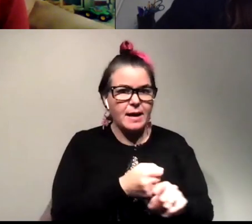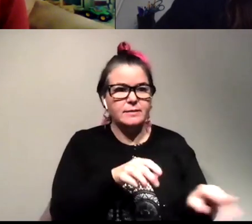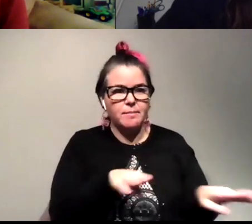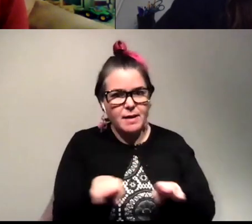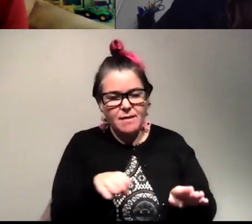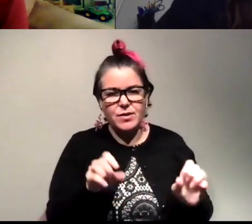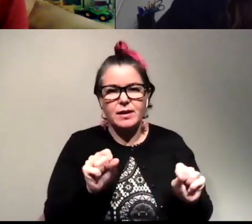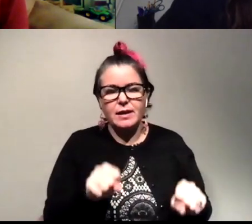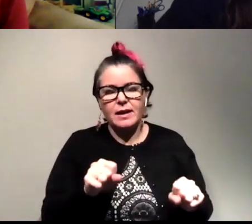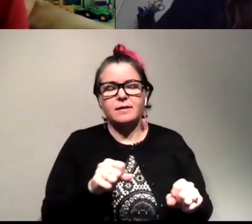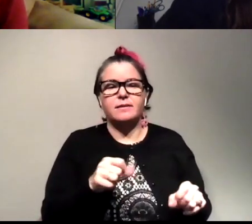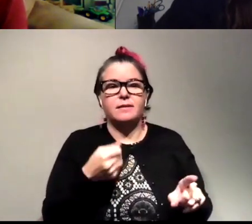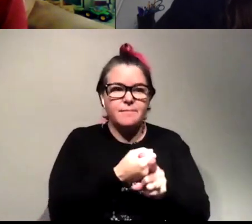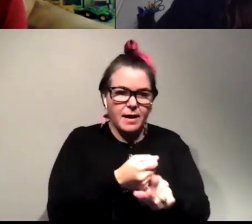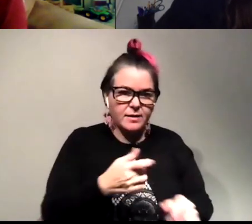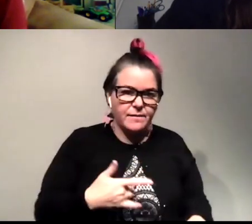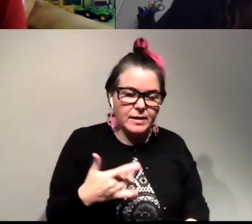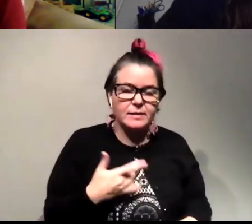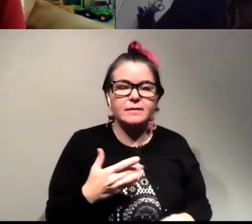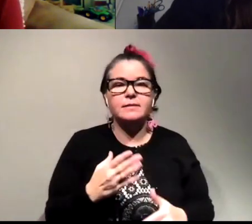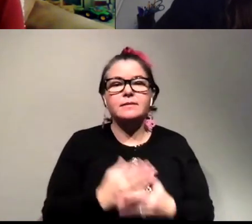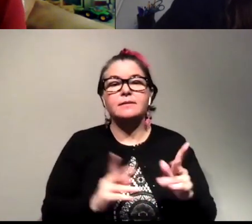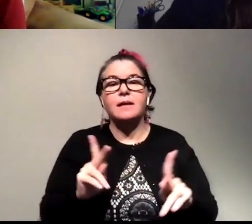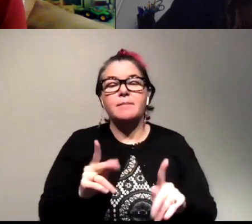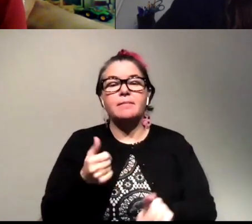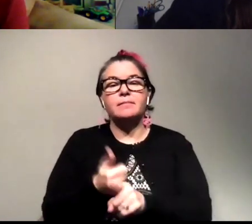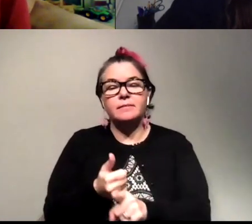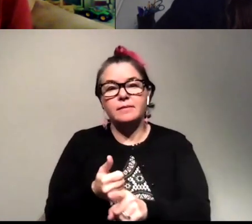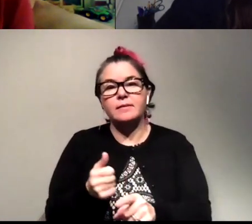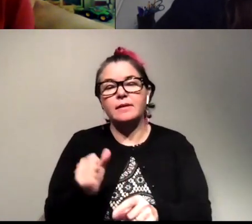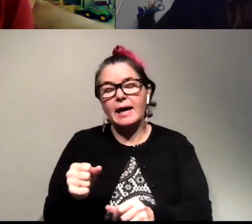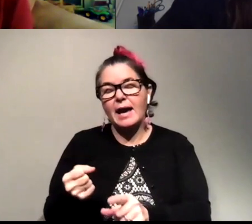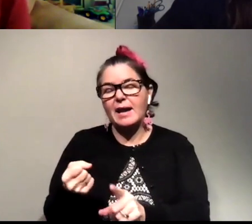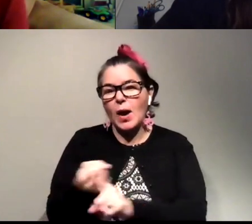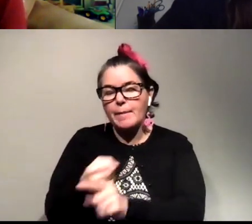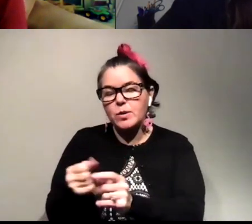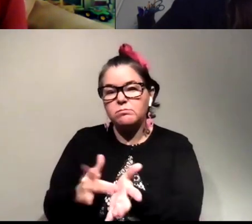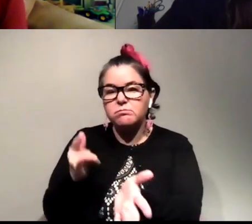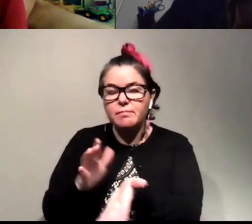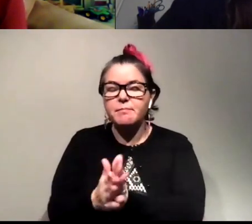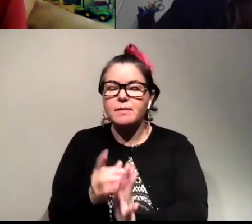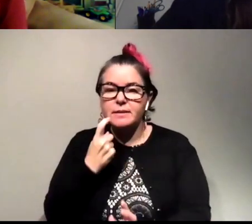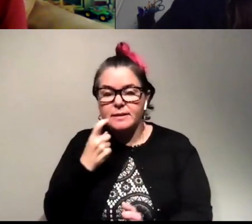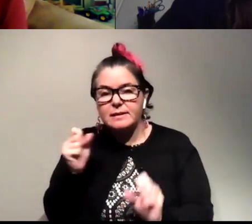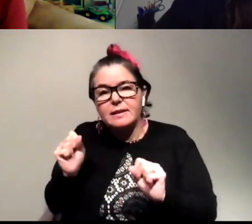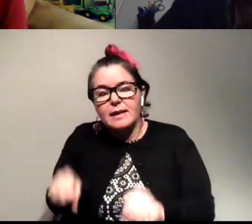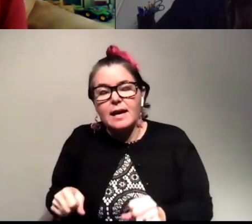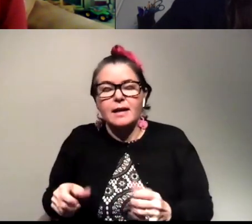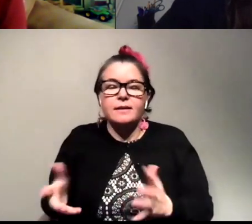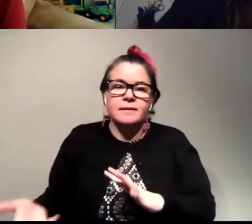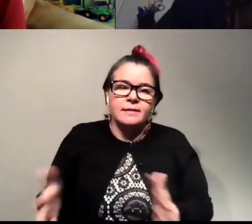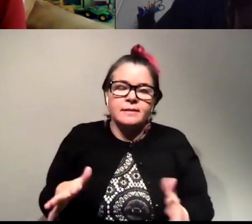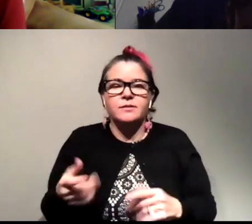behaviors and feelings, and because some people can sort of abuse it, get addicted to it, we're trying